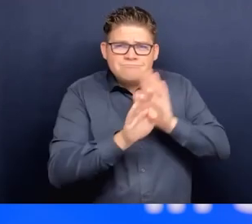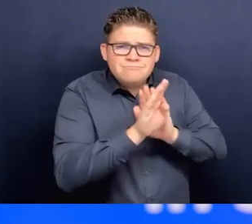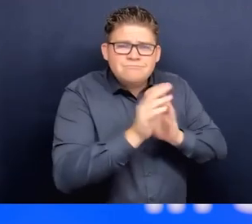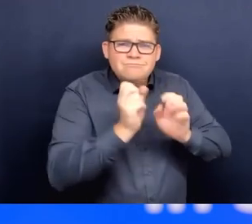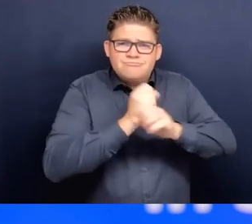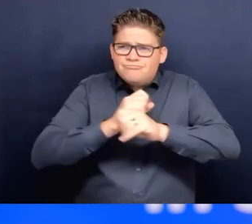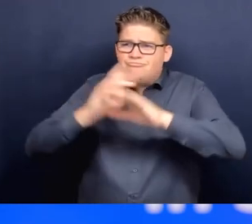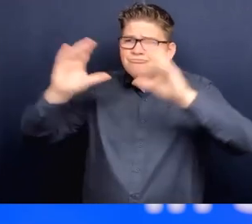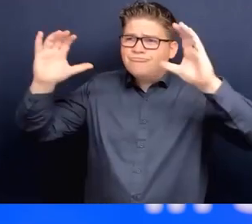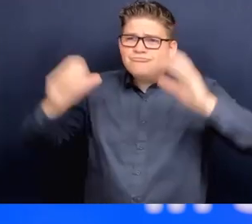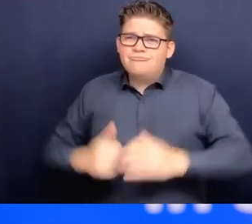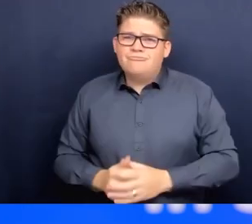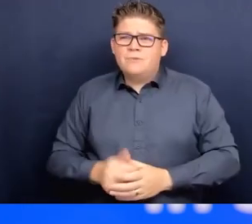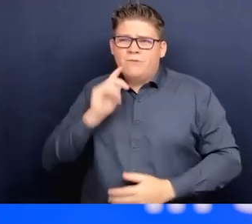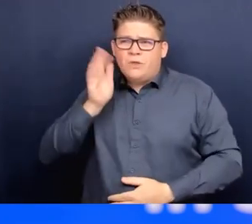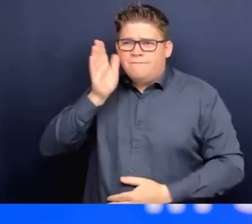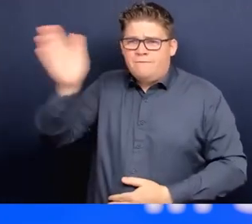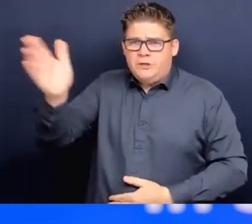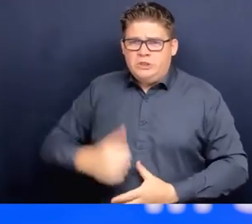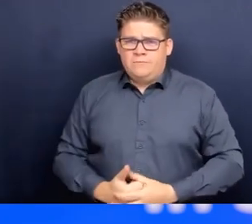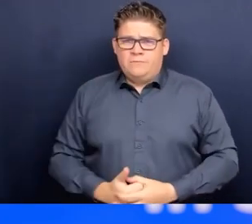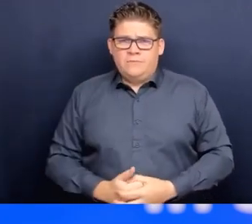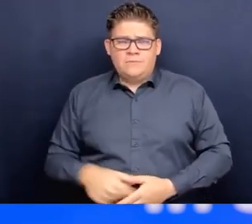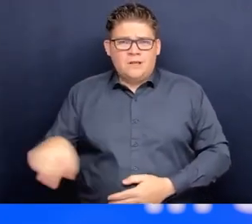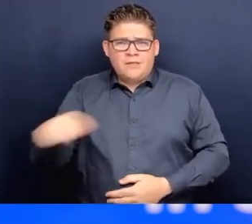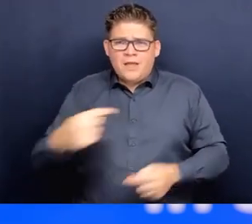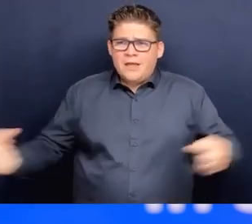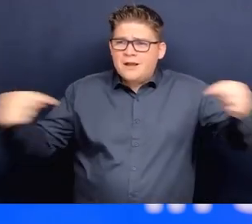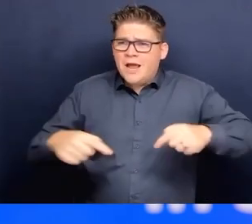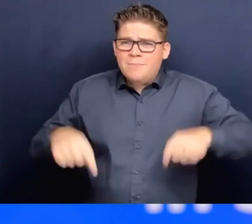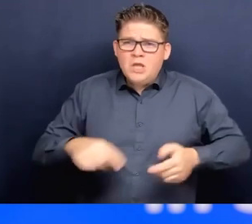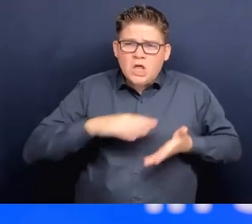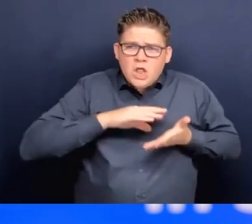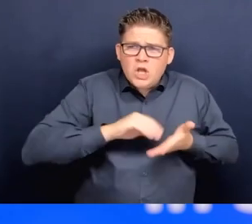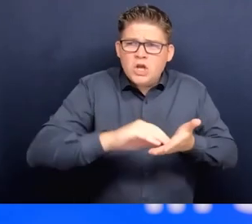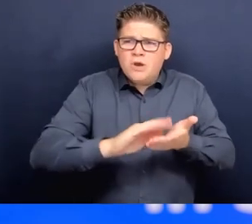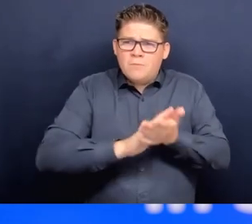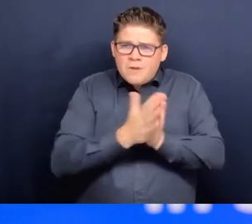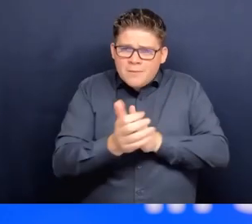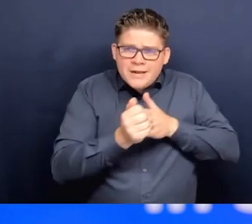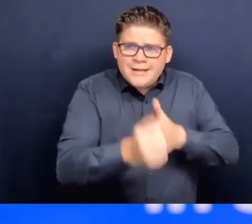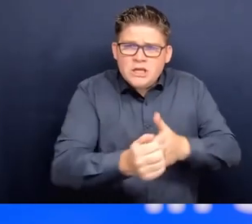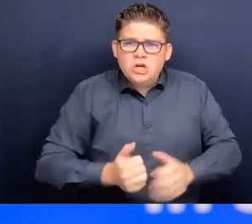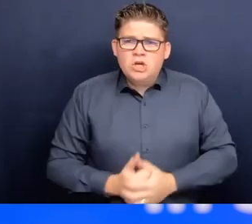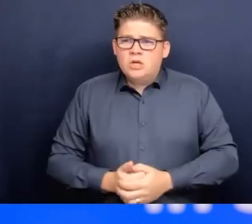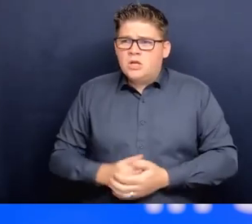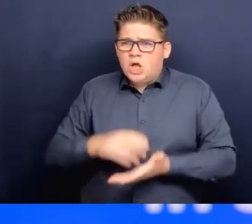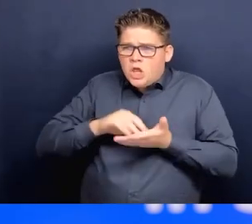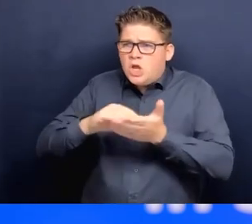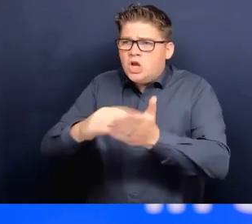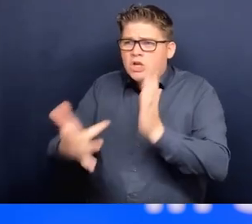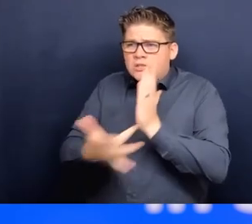tech and sustainable engineering, helping to create a brighter future. On this campus, students